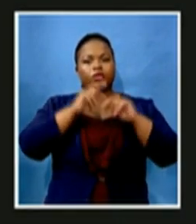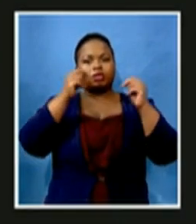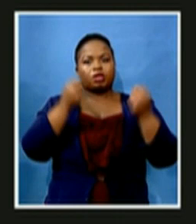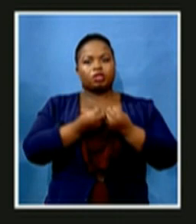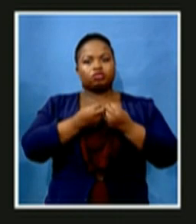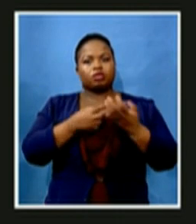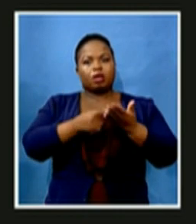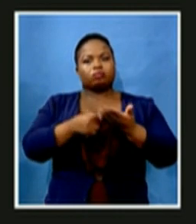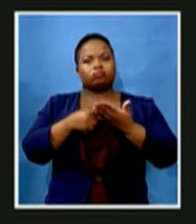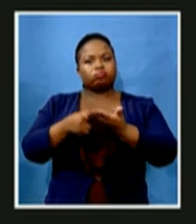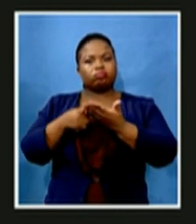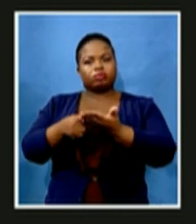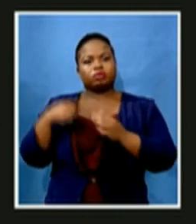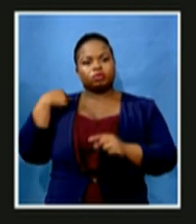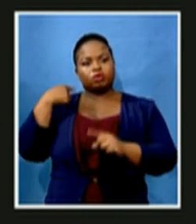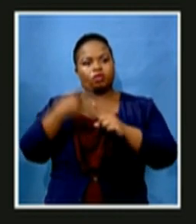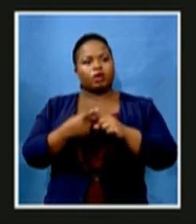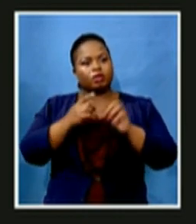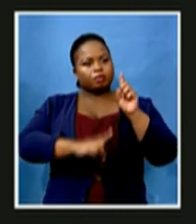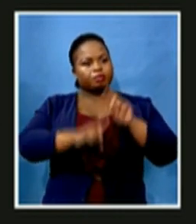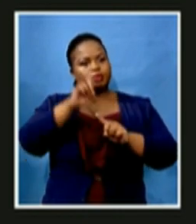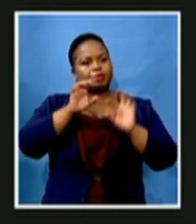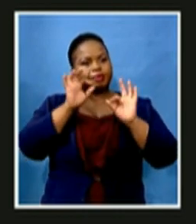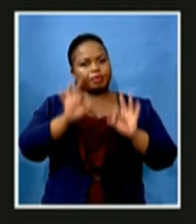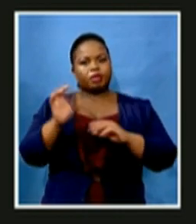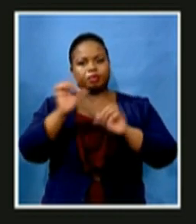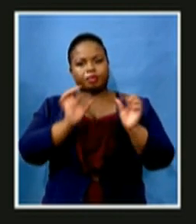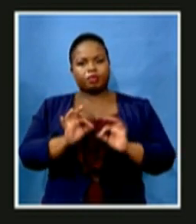in doing the first one or two of those.